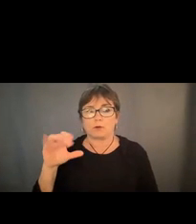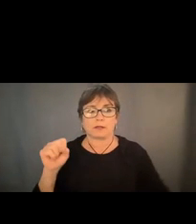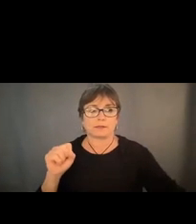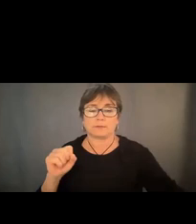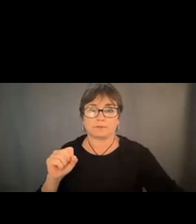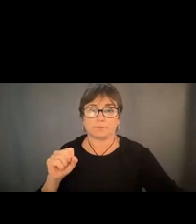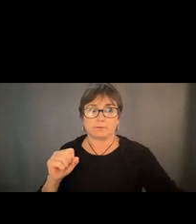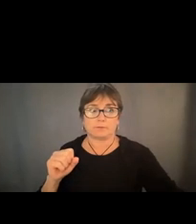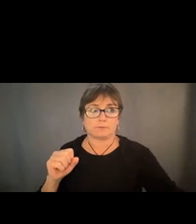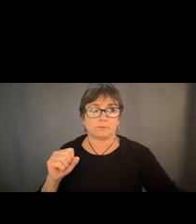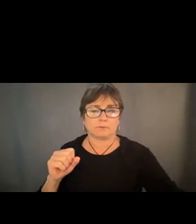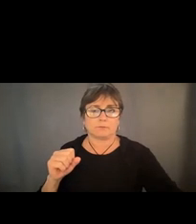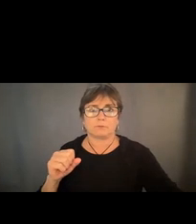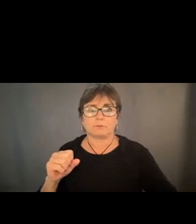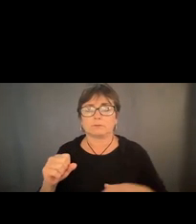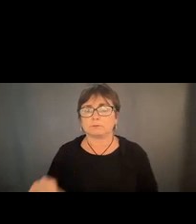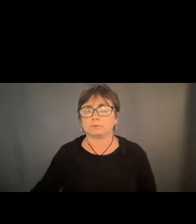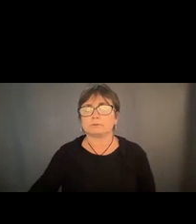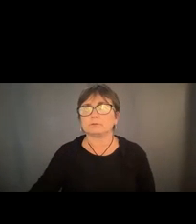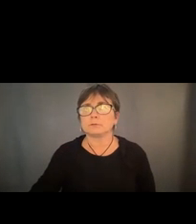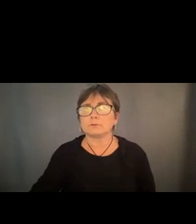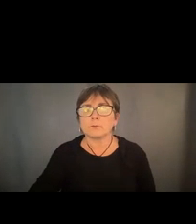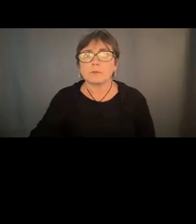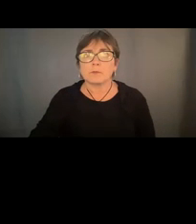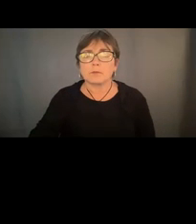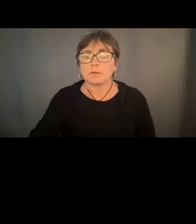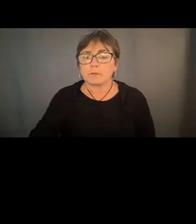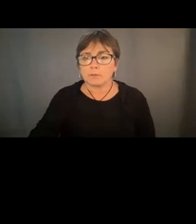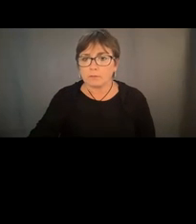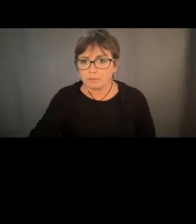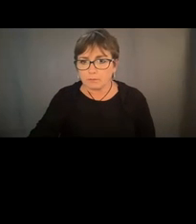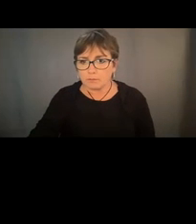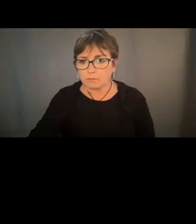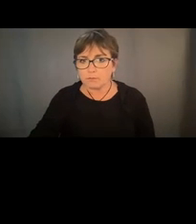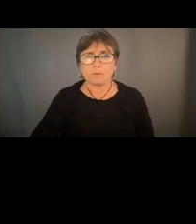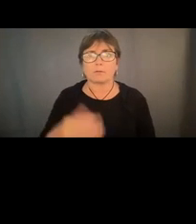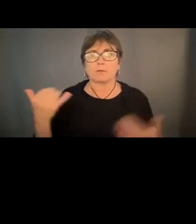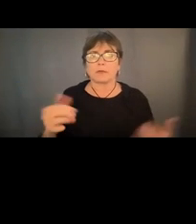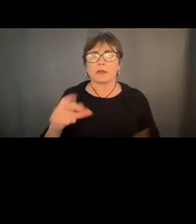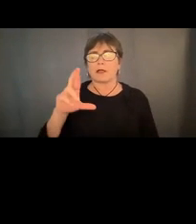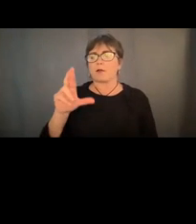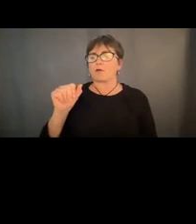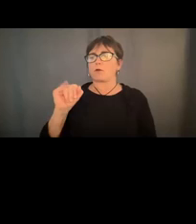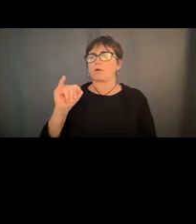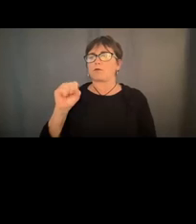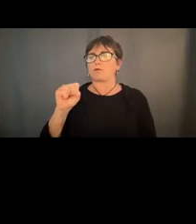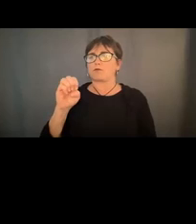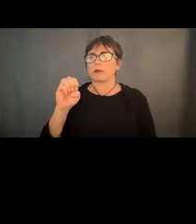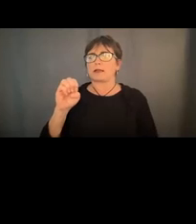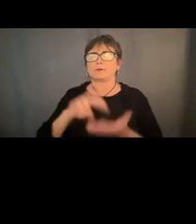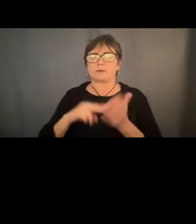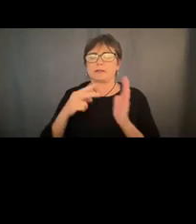All right. So what is RAISE? We hear RAISE, and RAISE actually is the